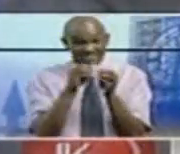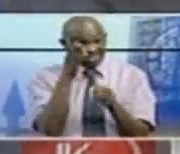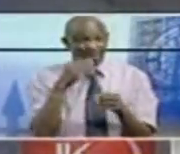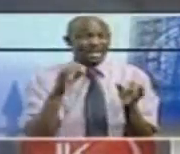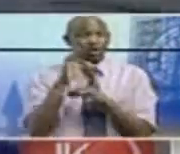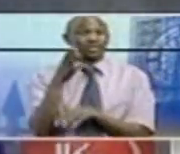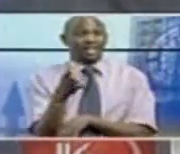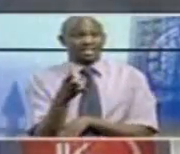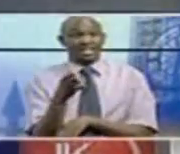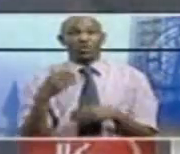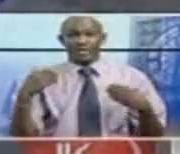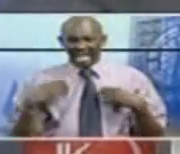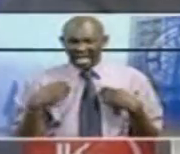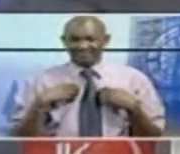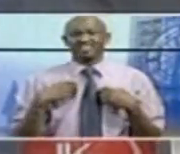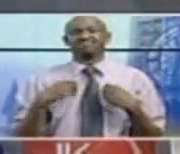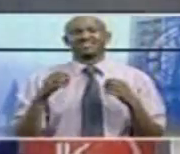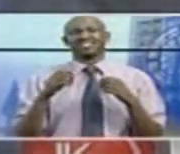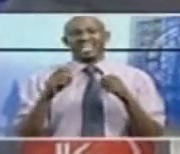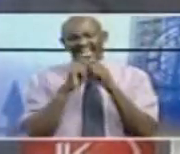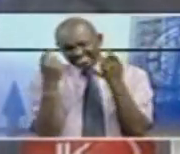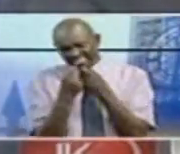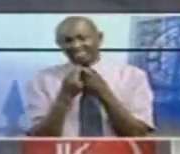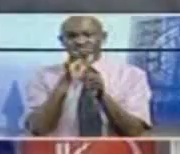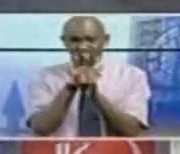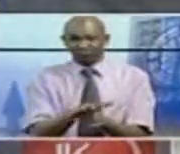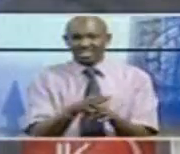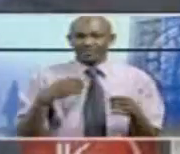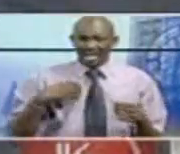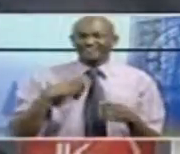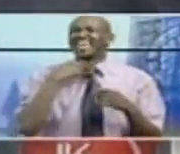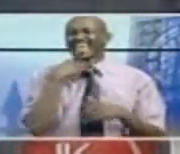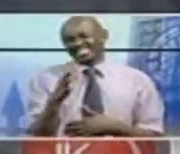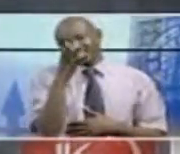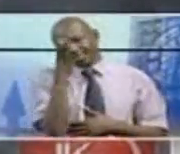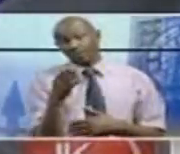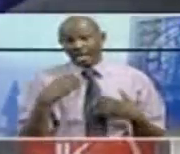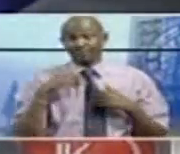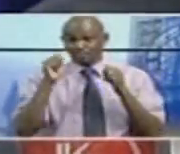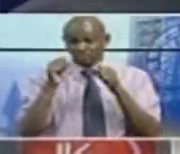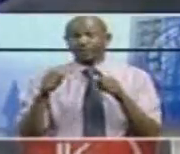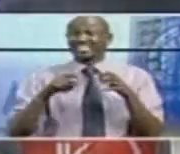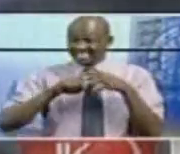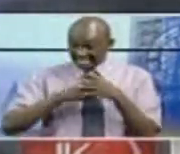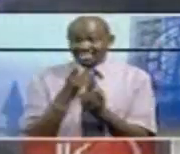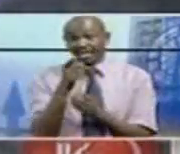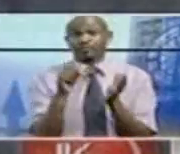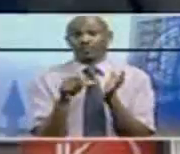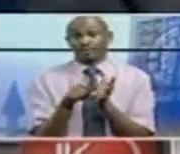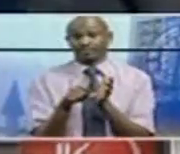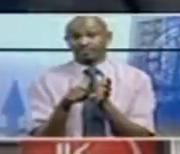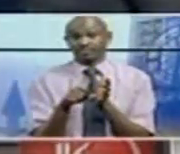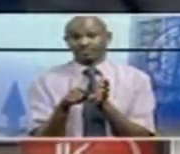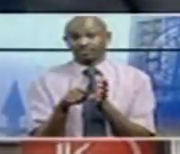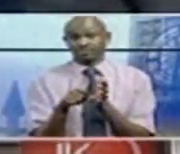by court, there is ethnic bigotry, demagoguery, ethnic hate, that is likely to precipitate this country. What does that got